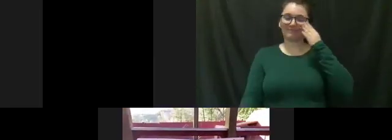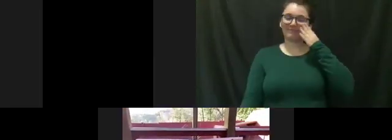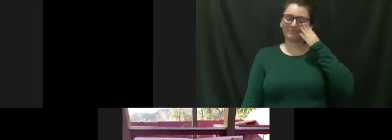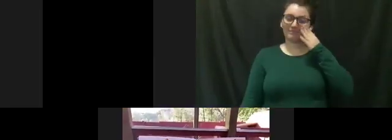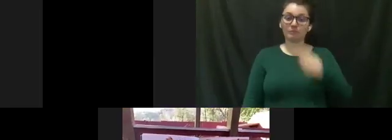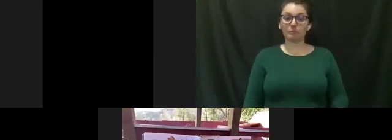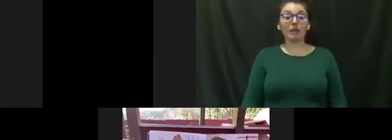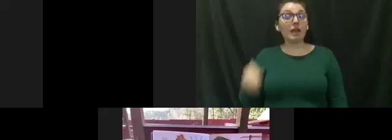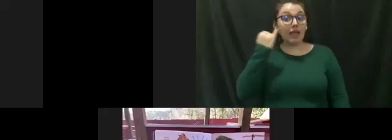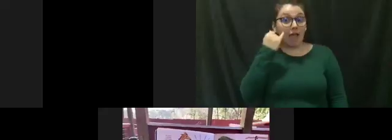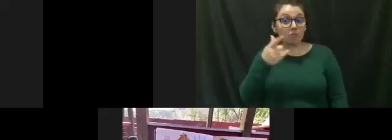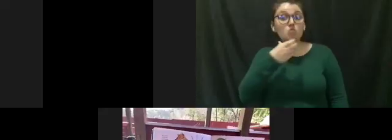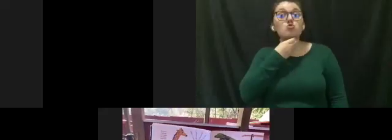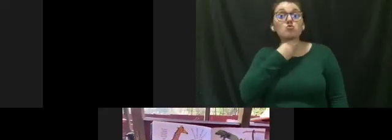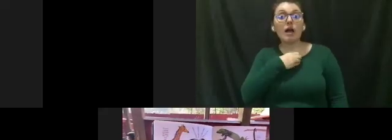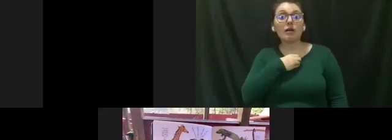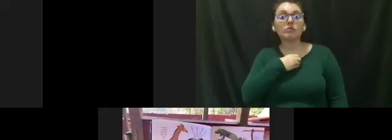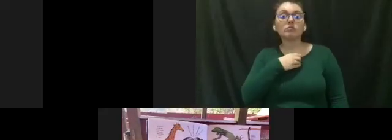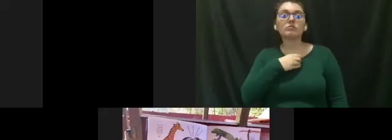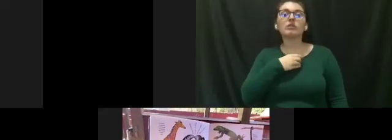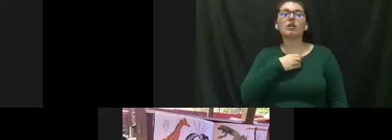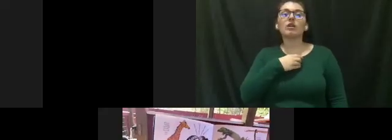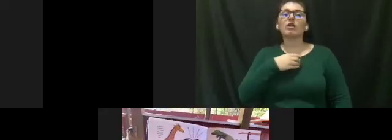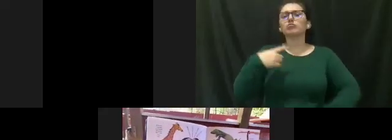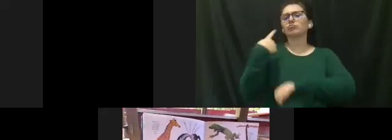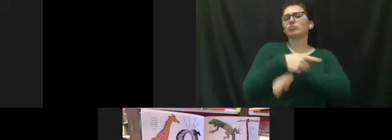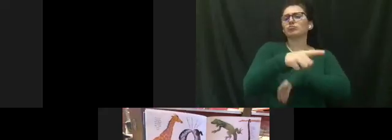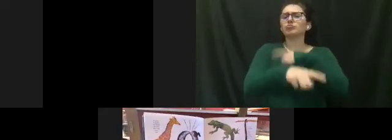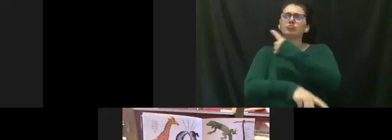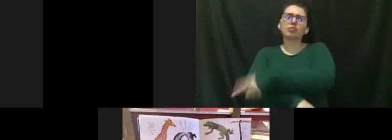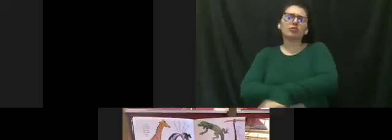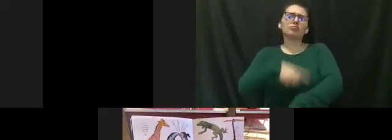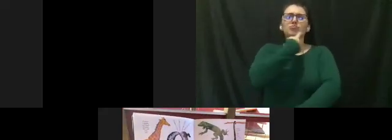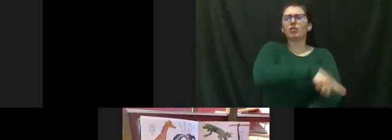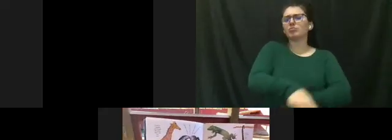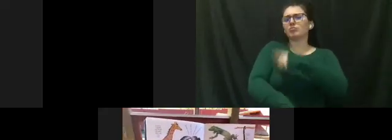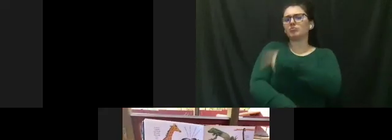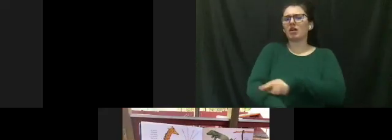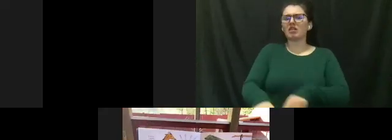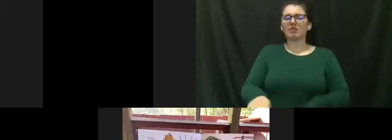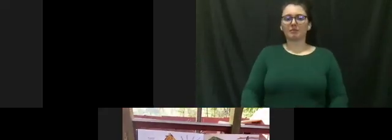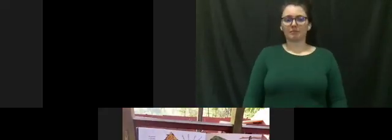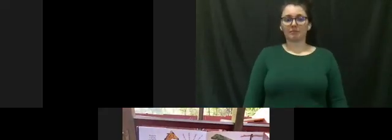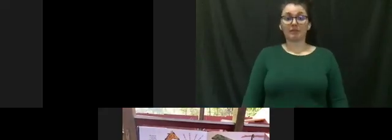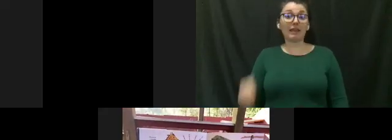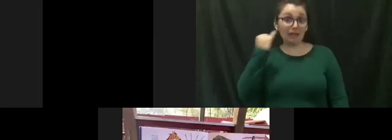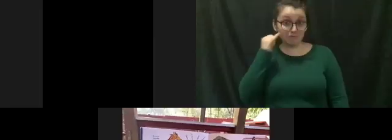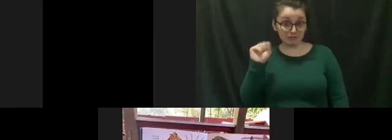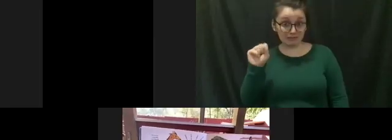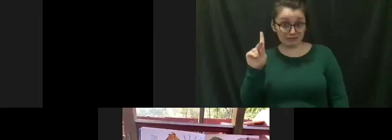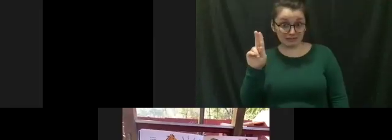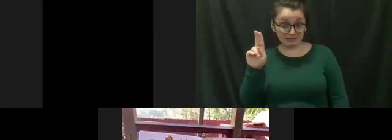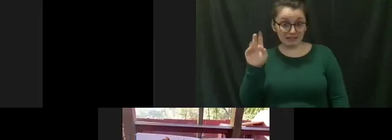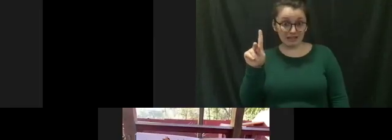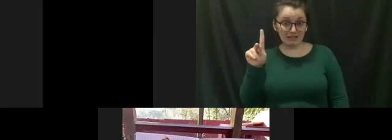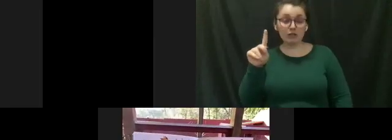a giraffe, you brush off pesky flies with your tail. If you're a skunk, you lift